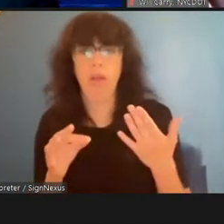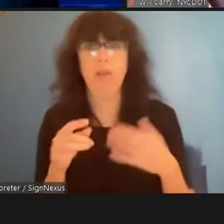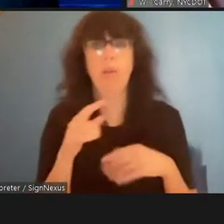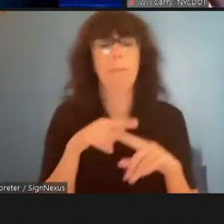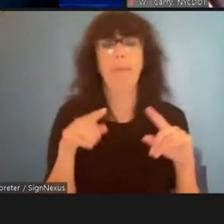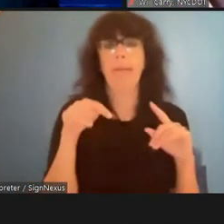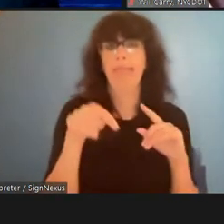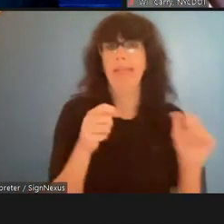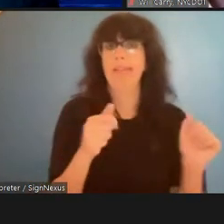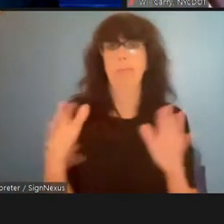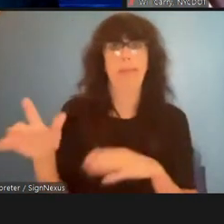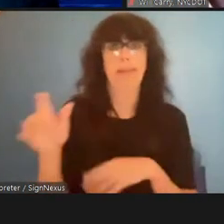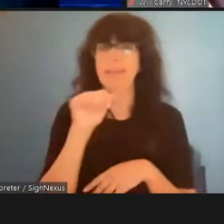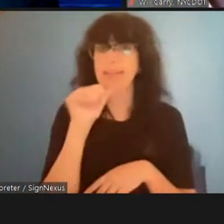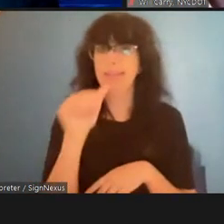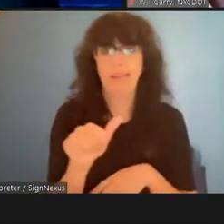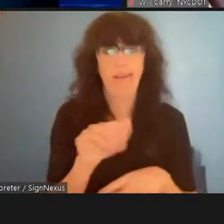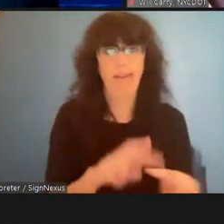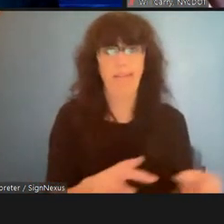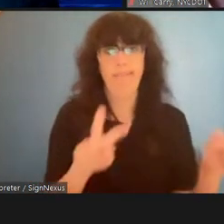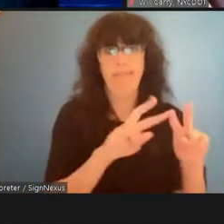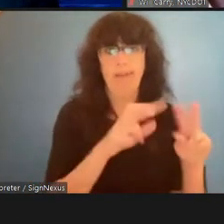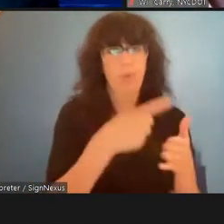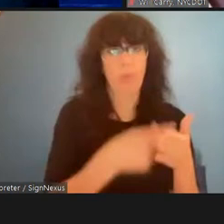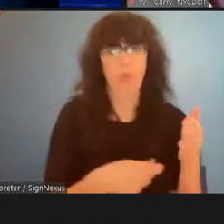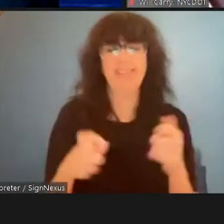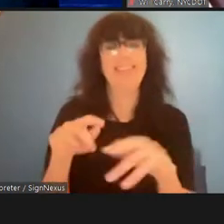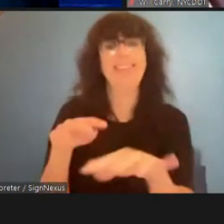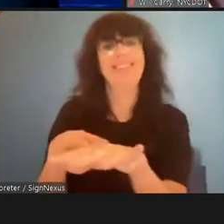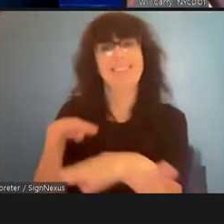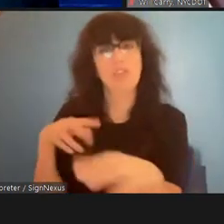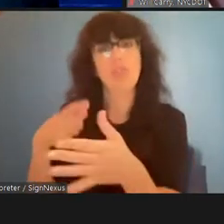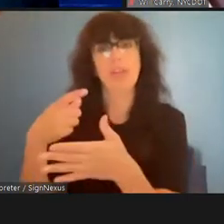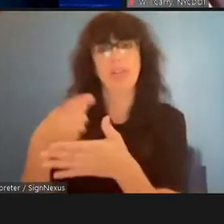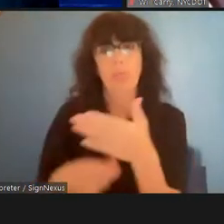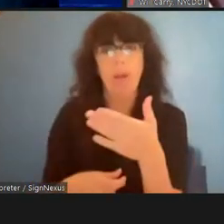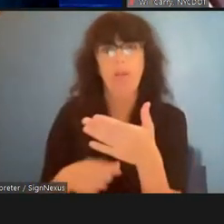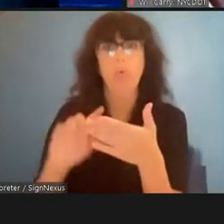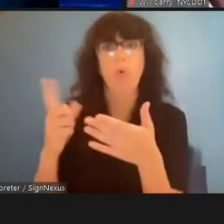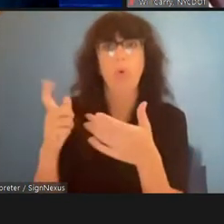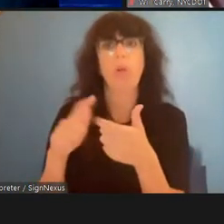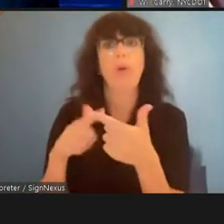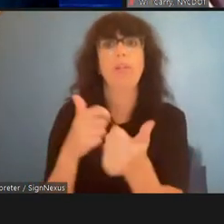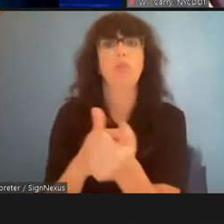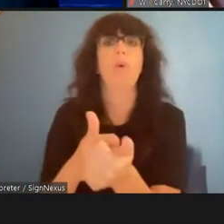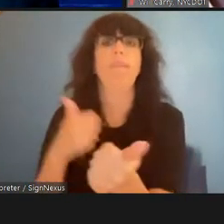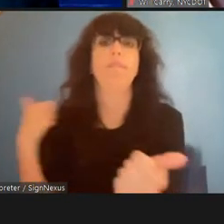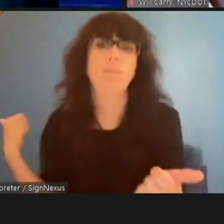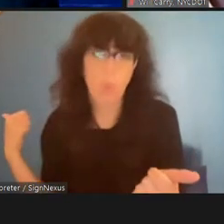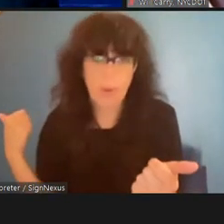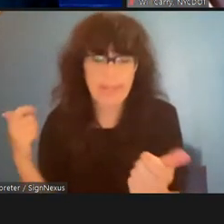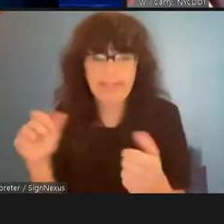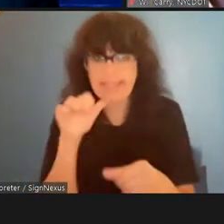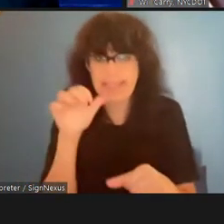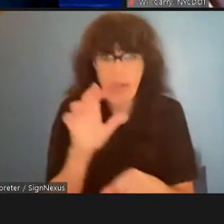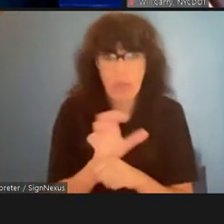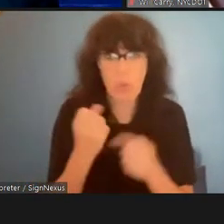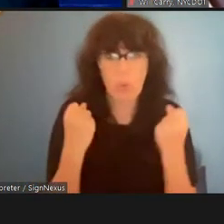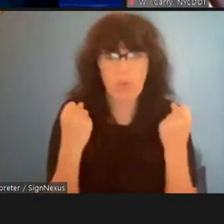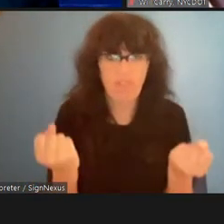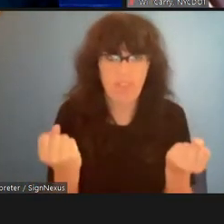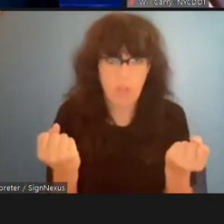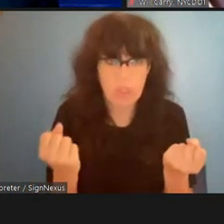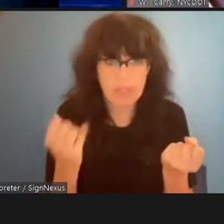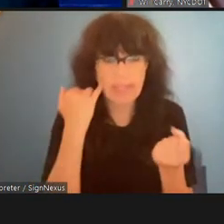pricing it's clearly congestion pricing where the only choice to avoid paying is for motorists not to use their vehicles while those who